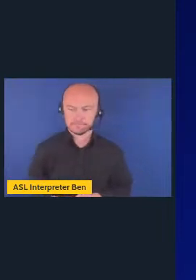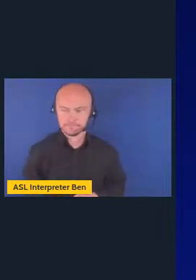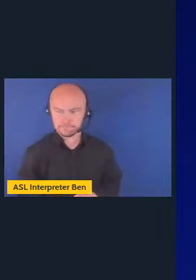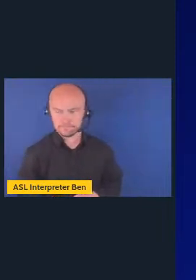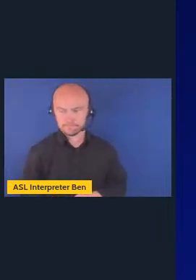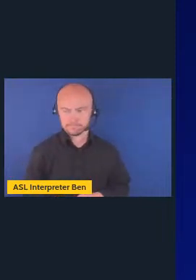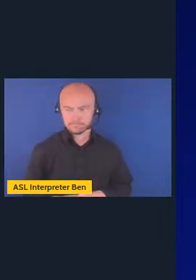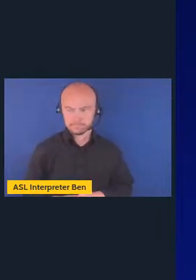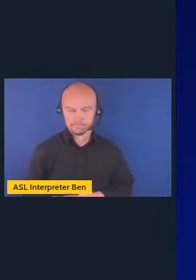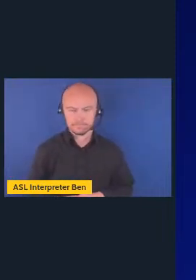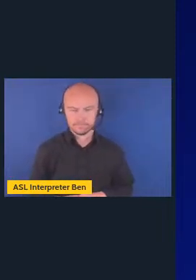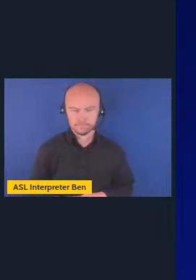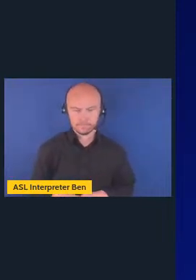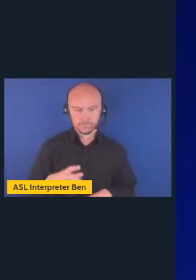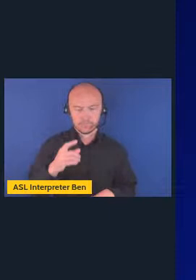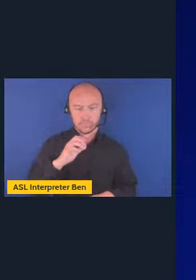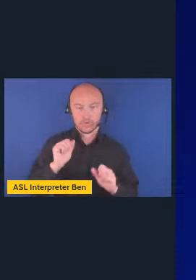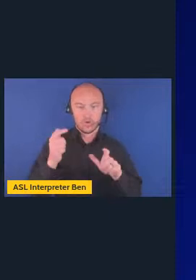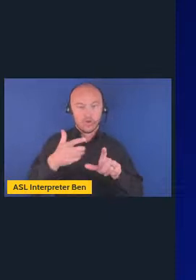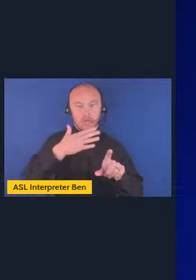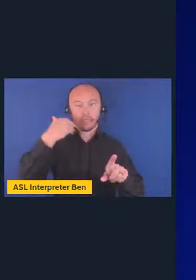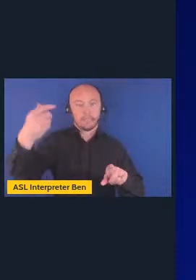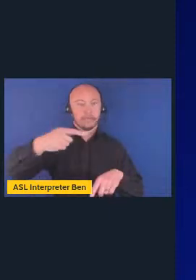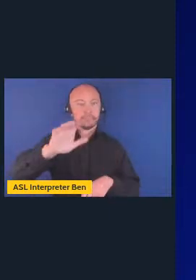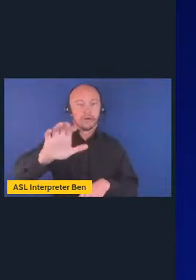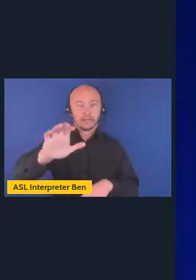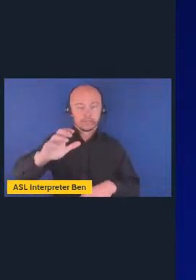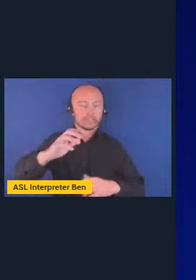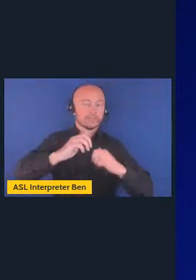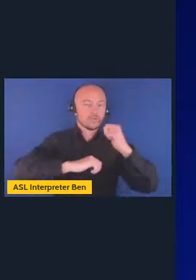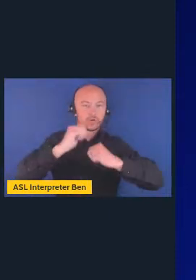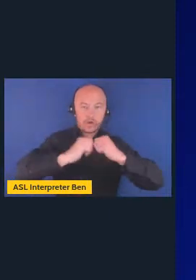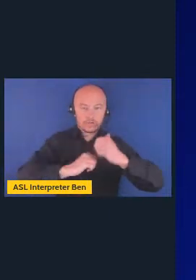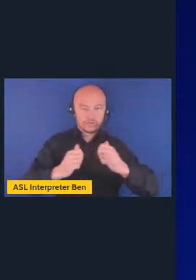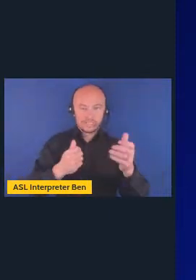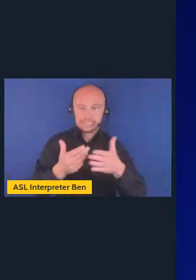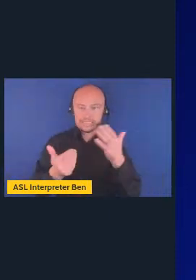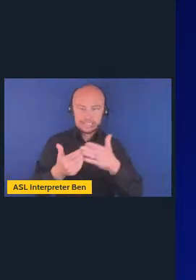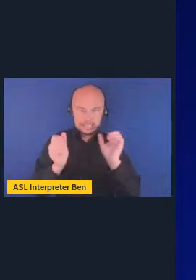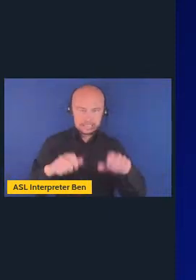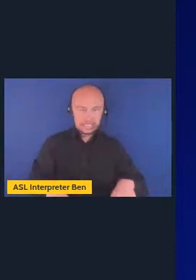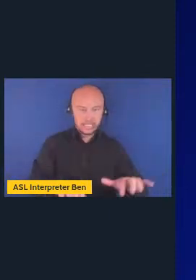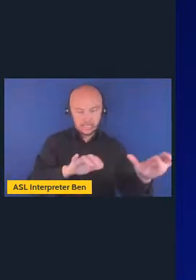can build all the best practices into a set of constructs that then implement